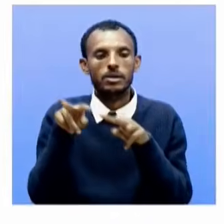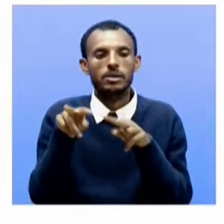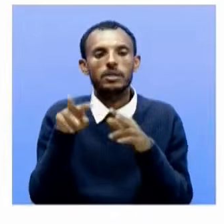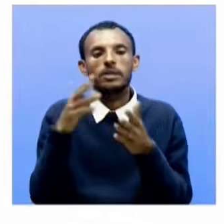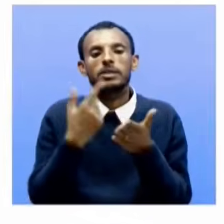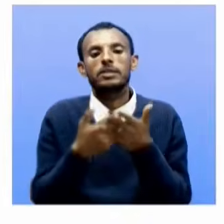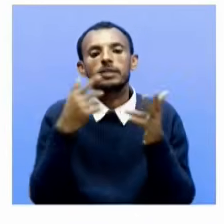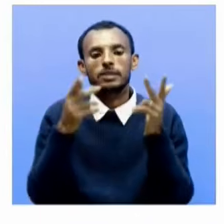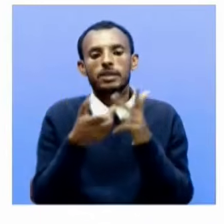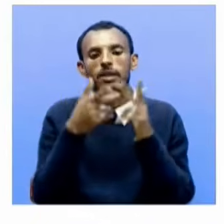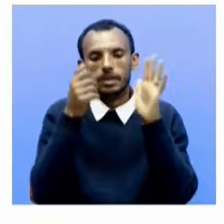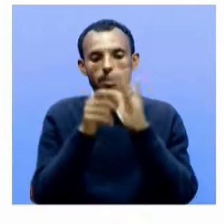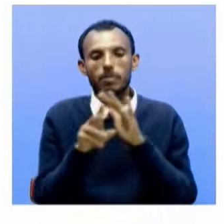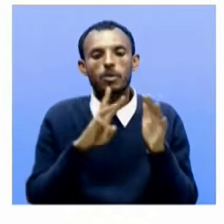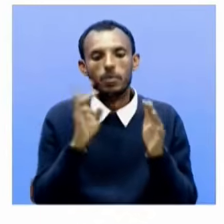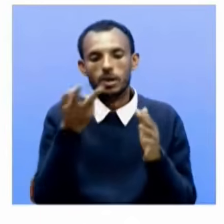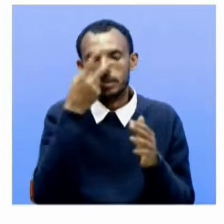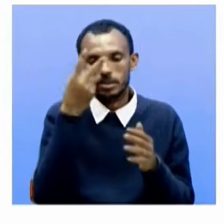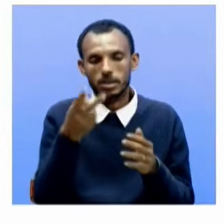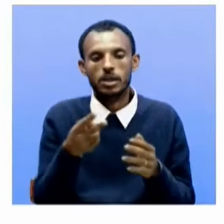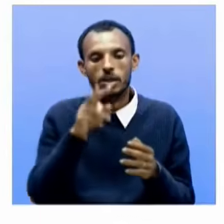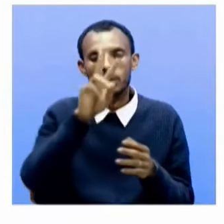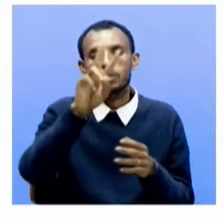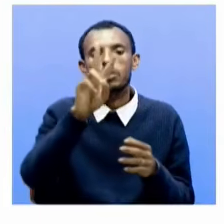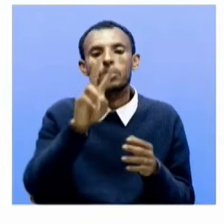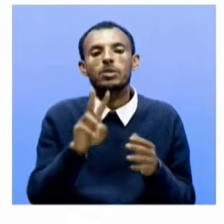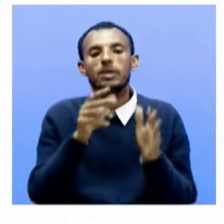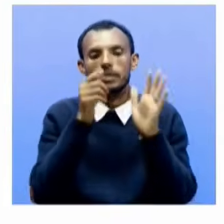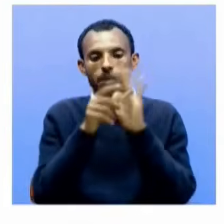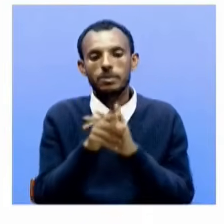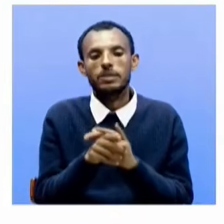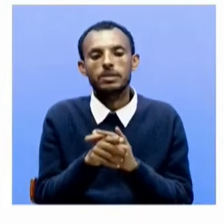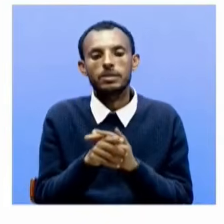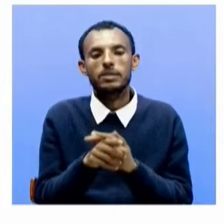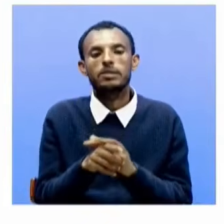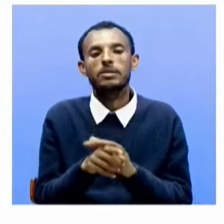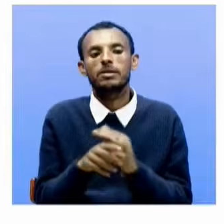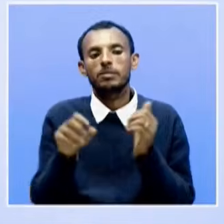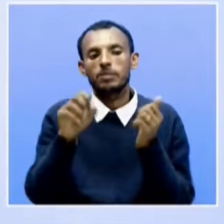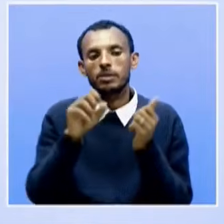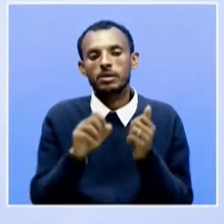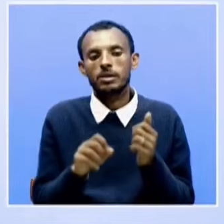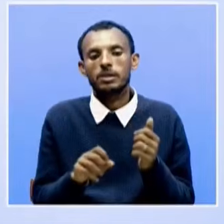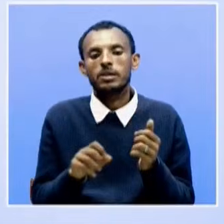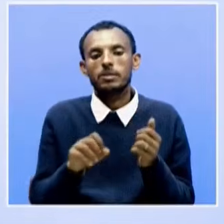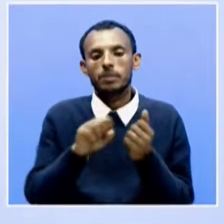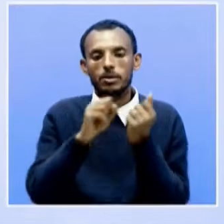third example because we already we have seen two examples regarding